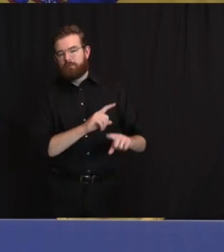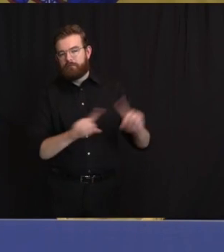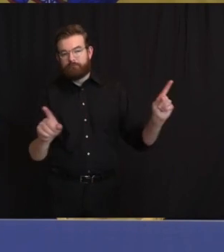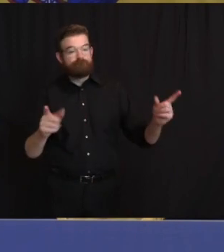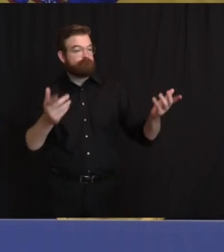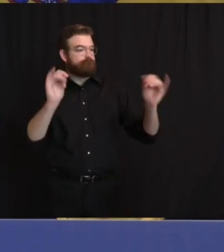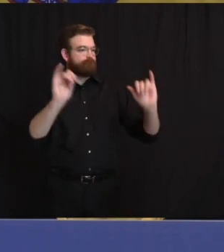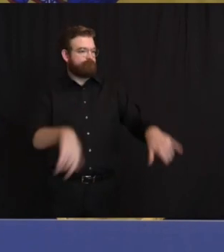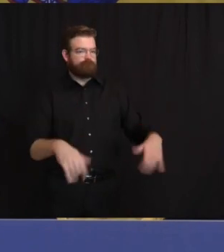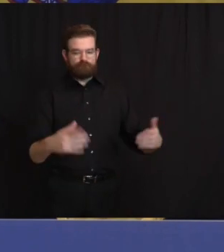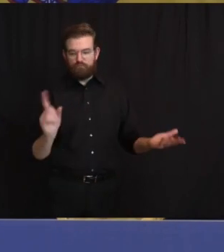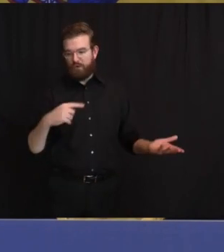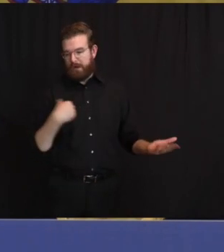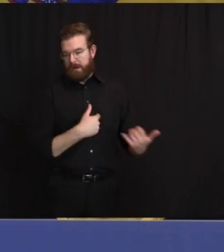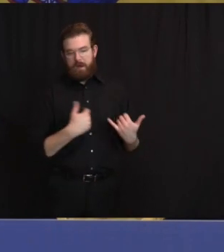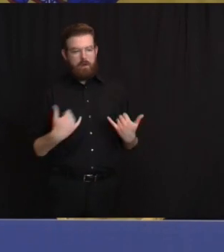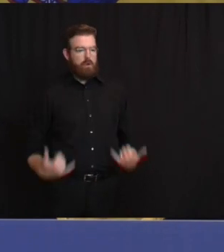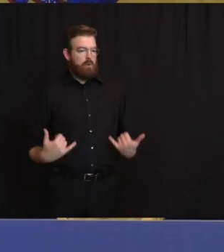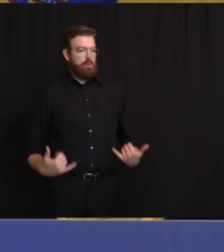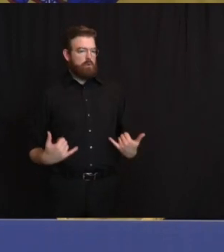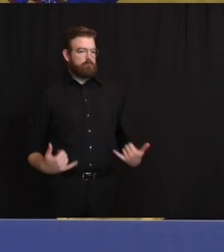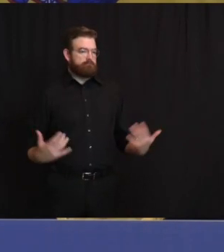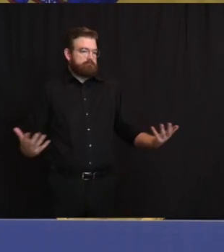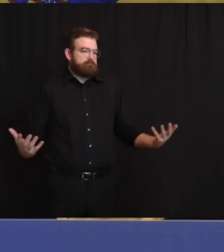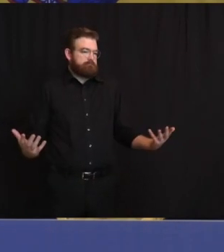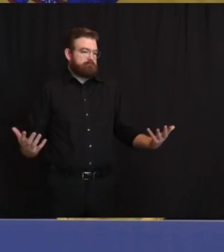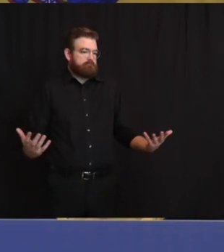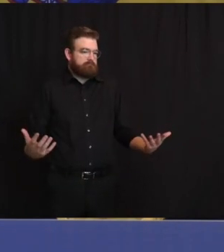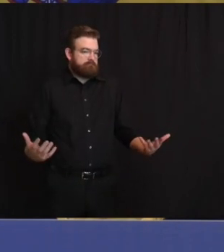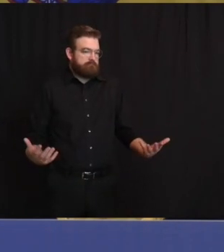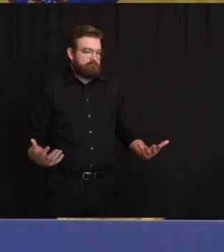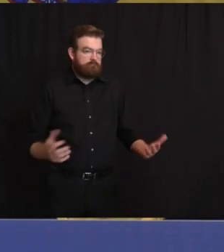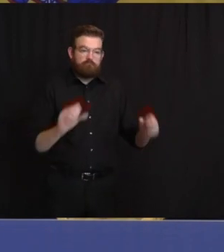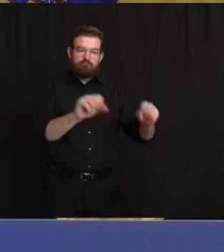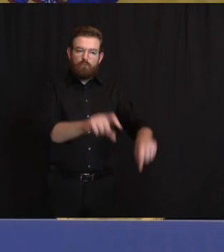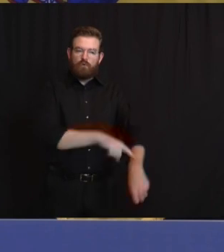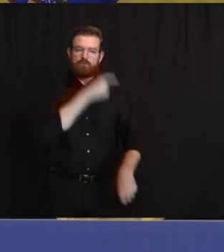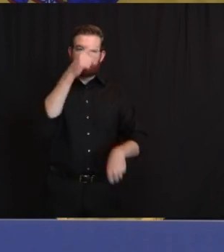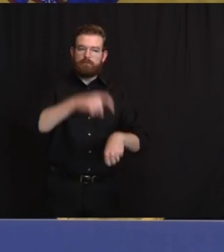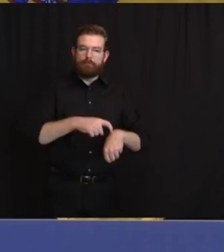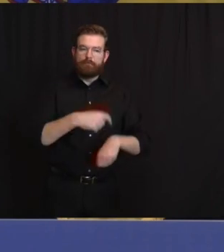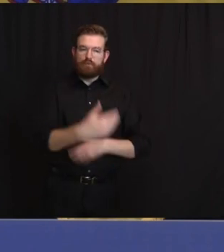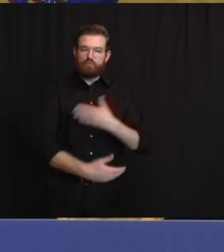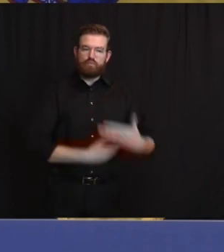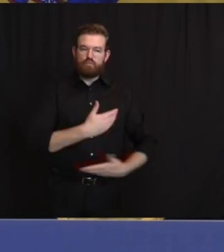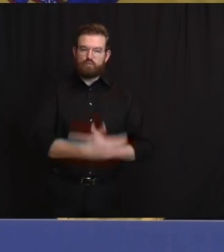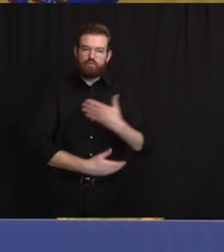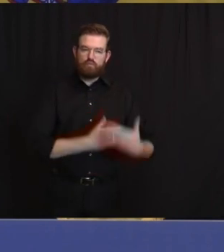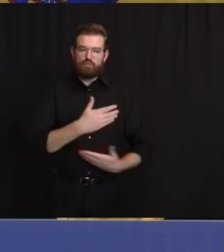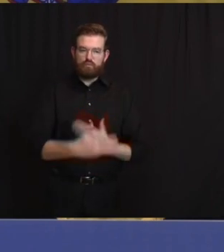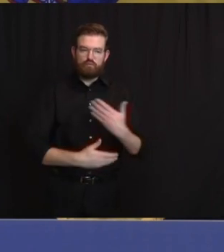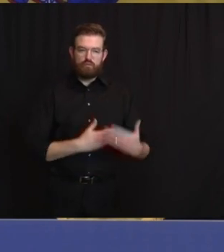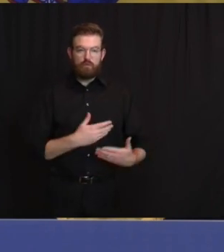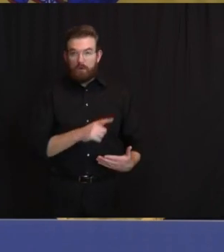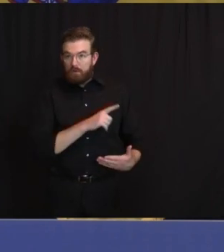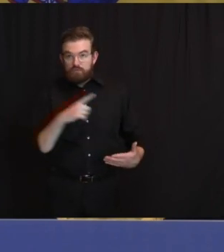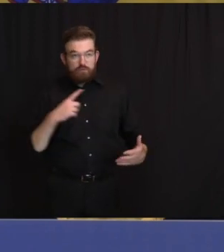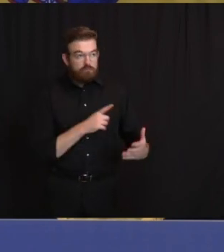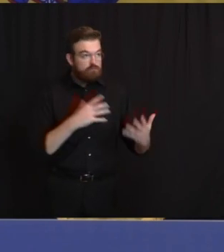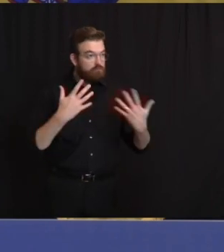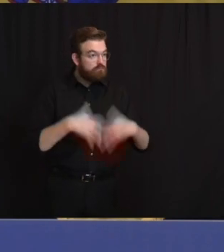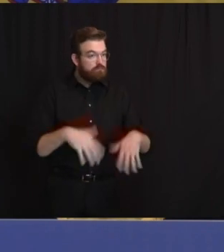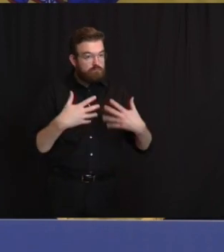be, it took us longer than any of us wanted, but we ended up in a good place with the legislature in terms of how we're going to go forward